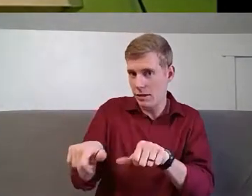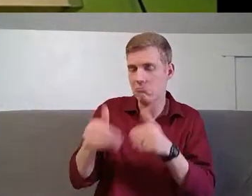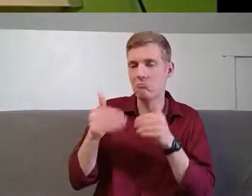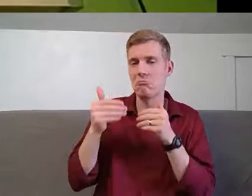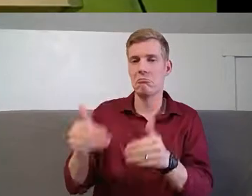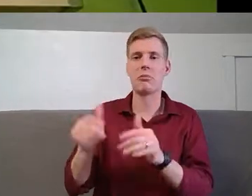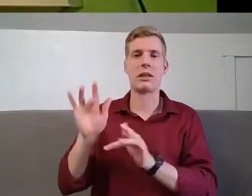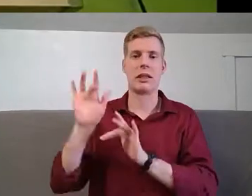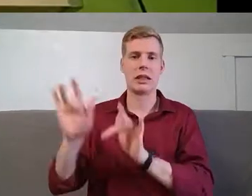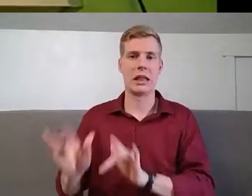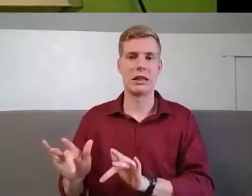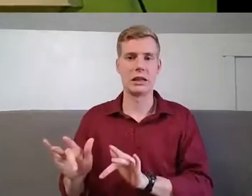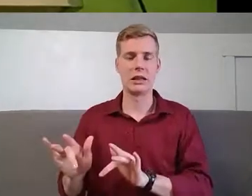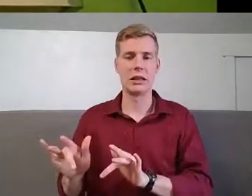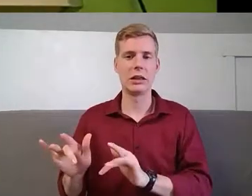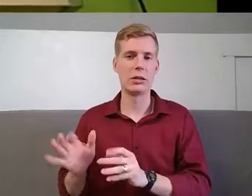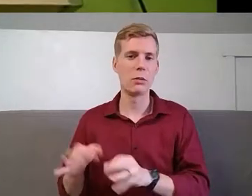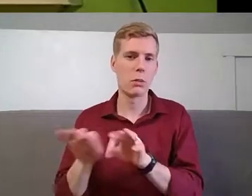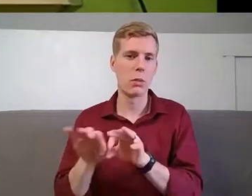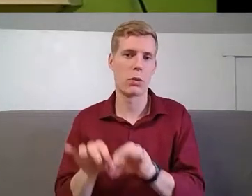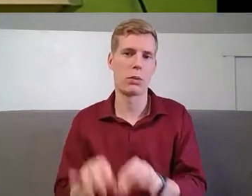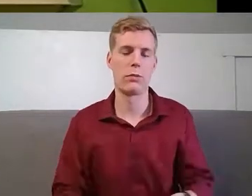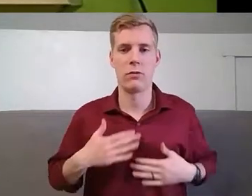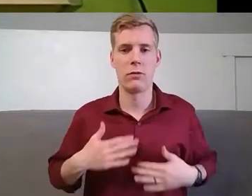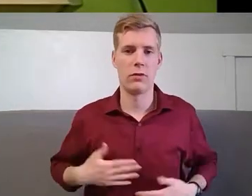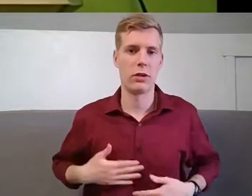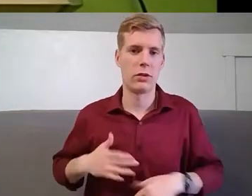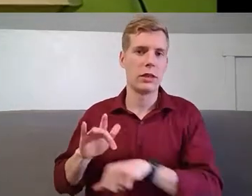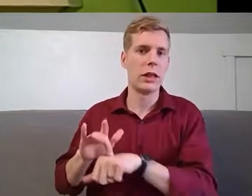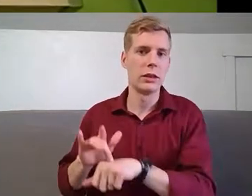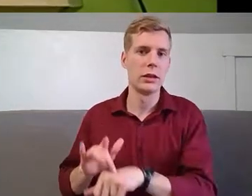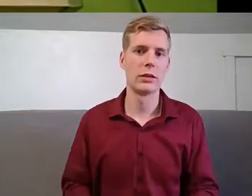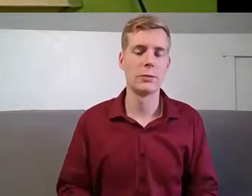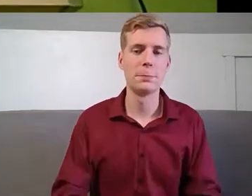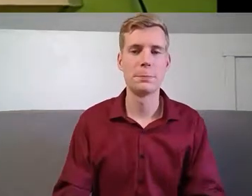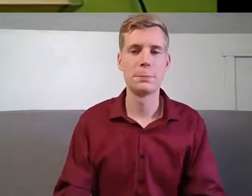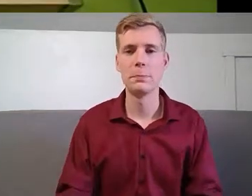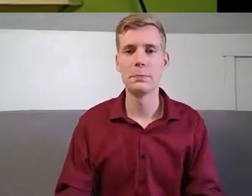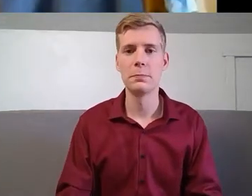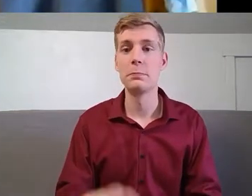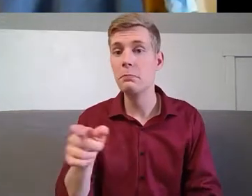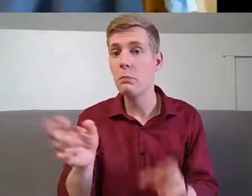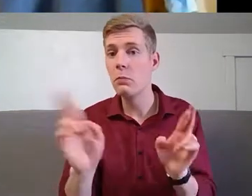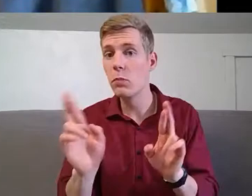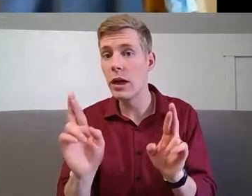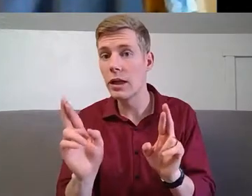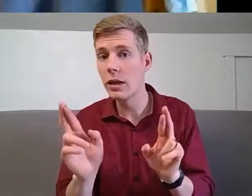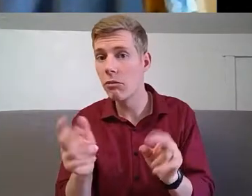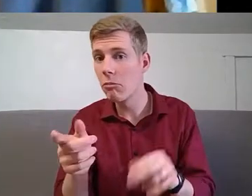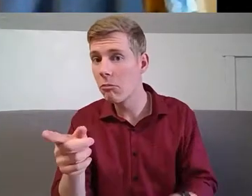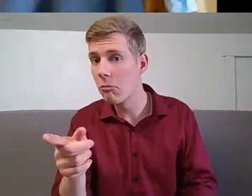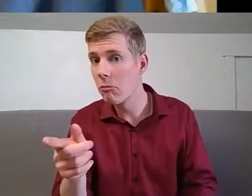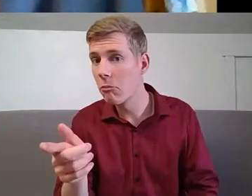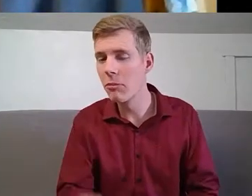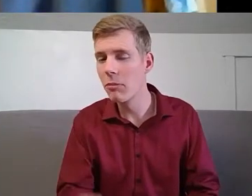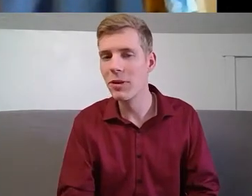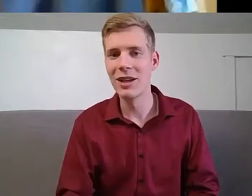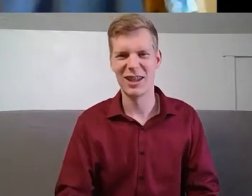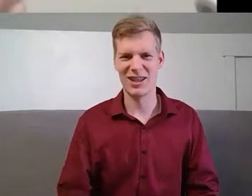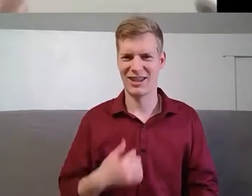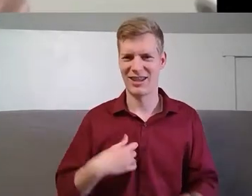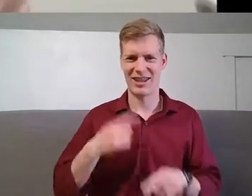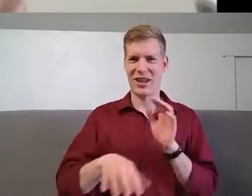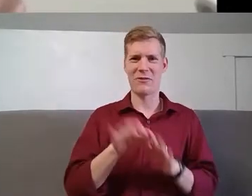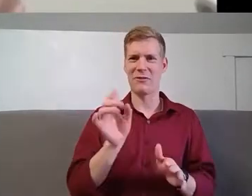physical touch at this time. I think Leanne is ready for us. Maybe. I couldn't find the